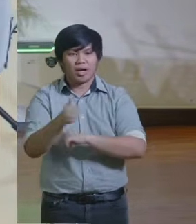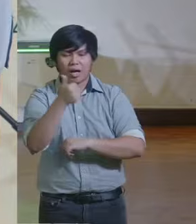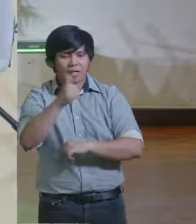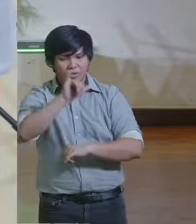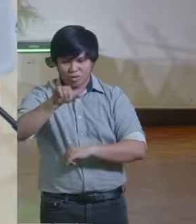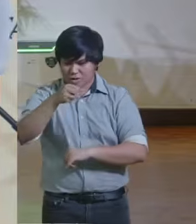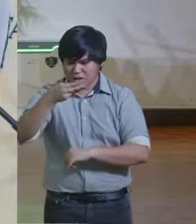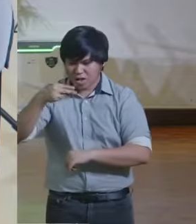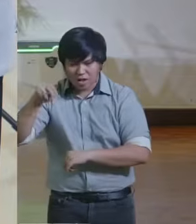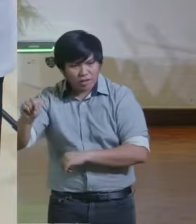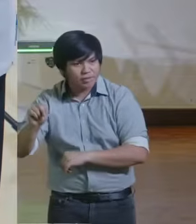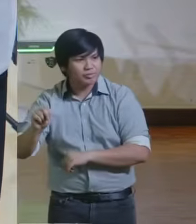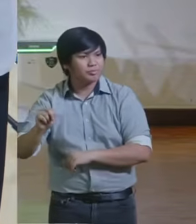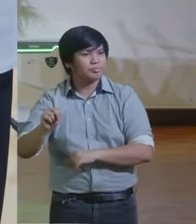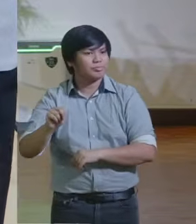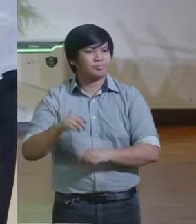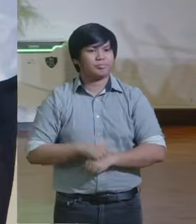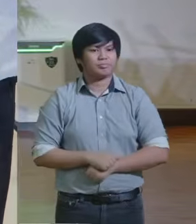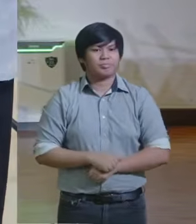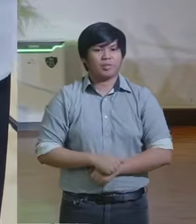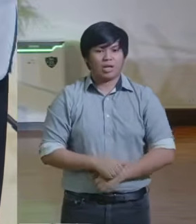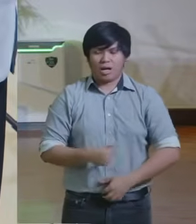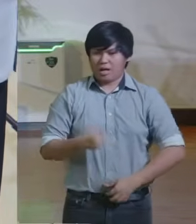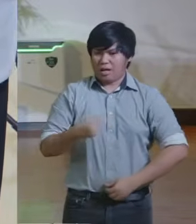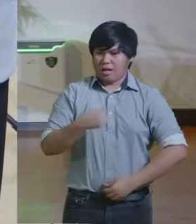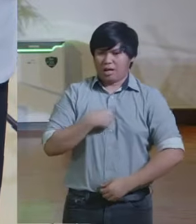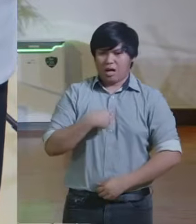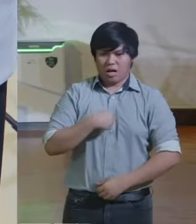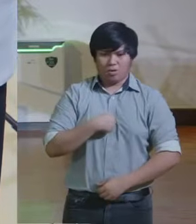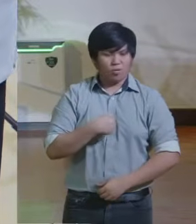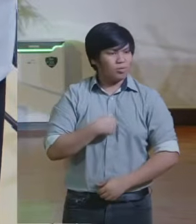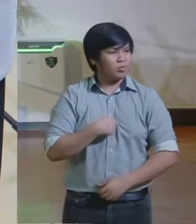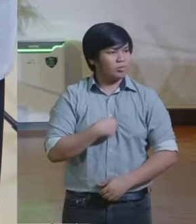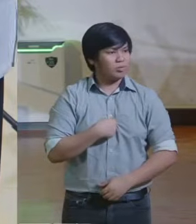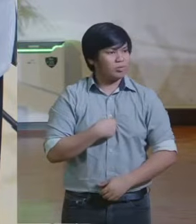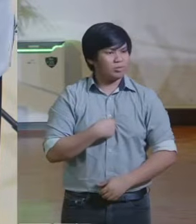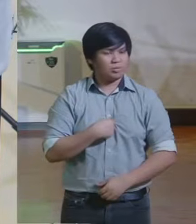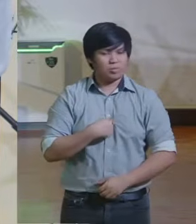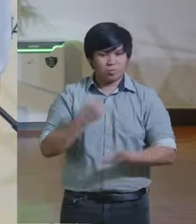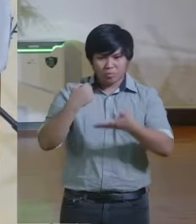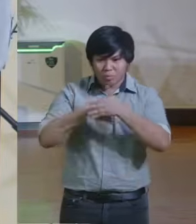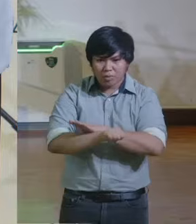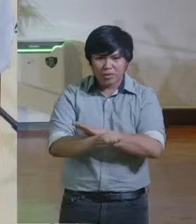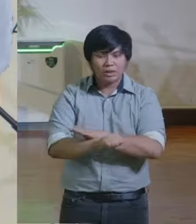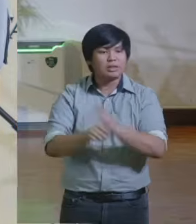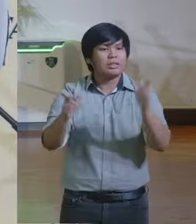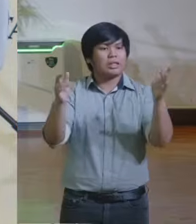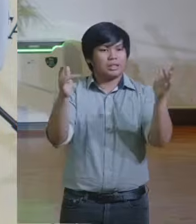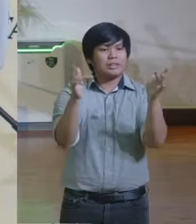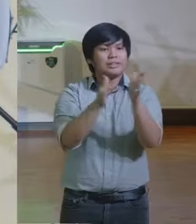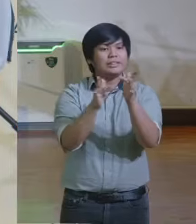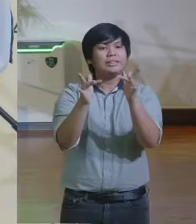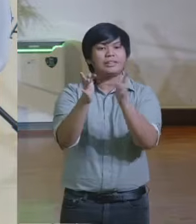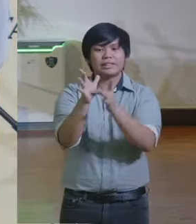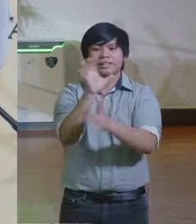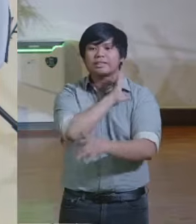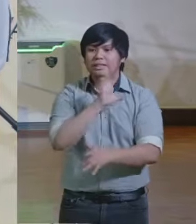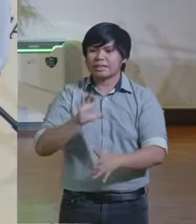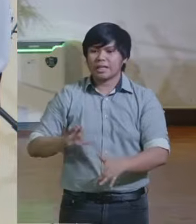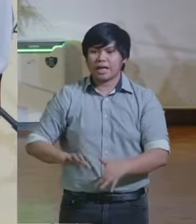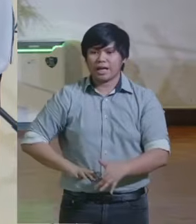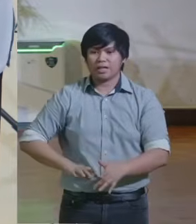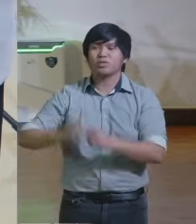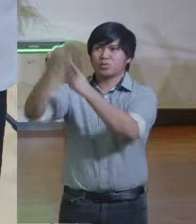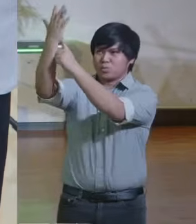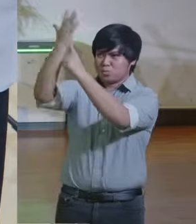15:8-9, "Last of all, as to one untimely born, he," si Kristo Jesus po yun, "he appeared also